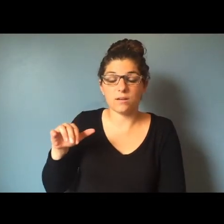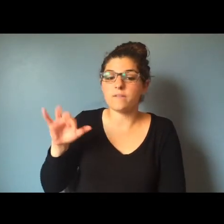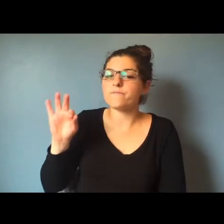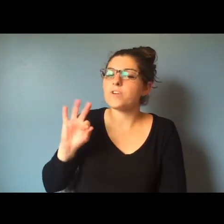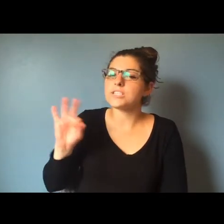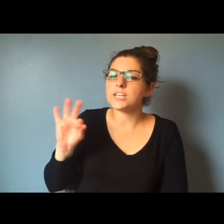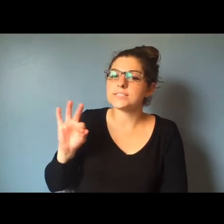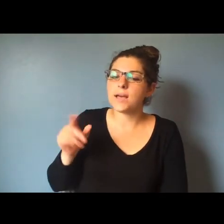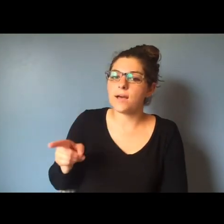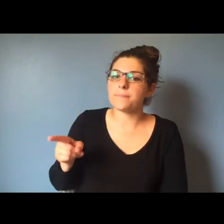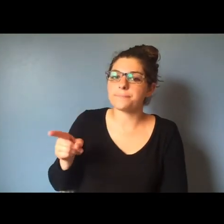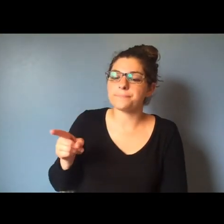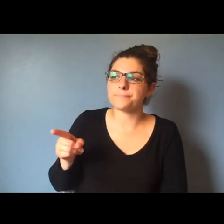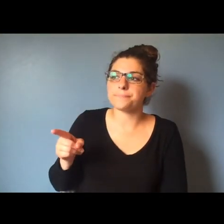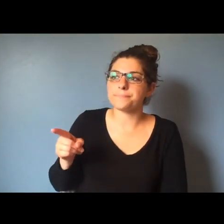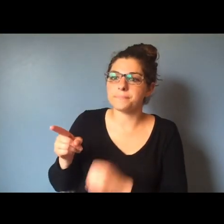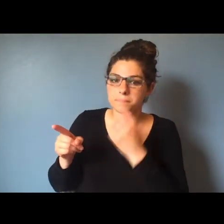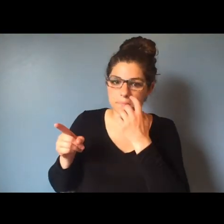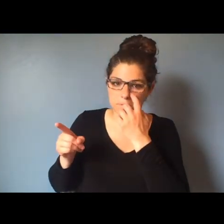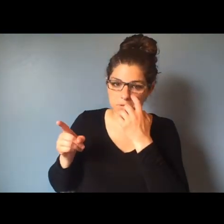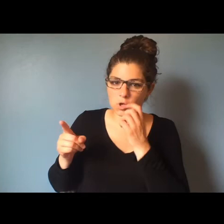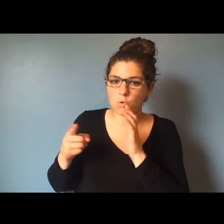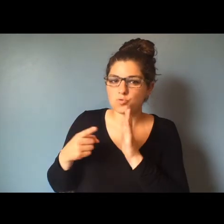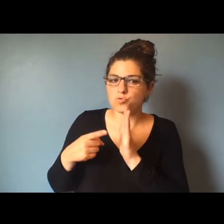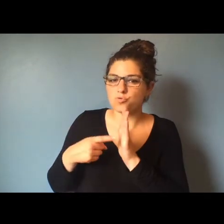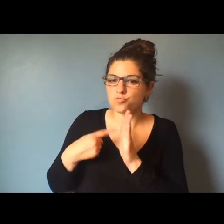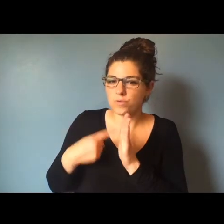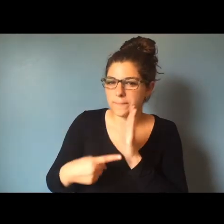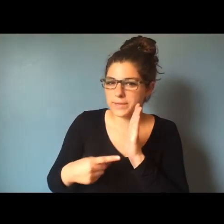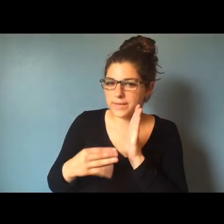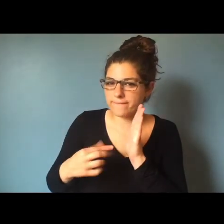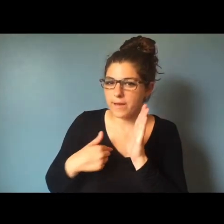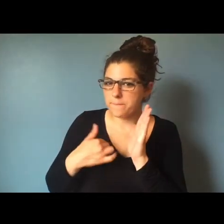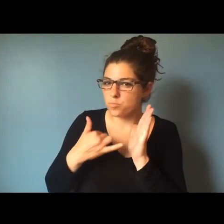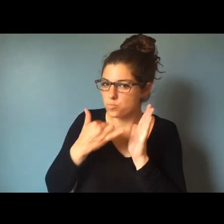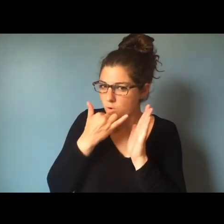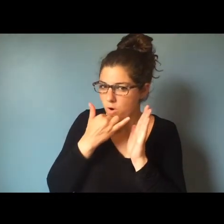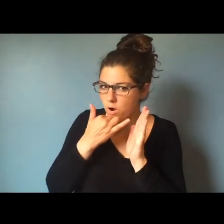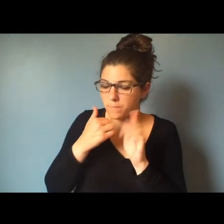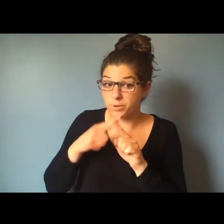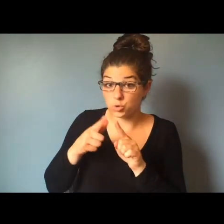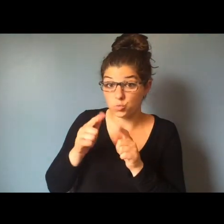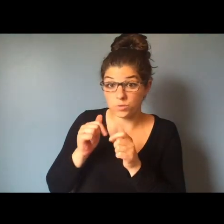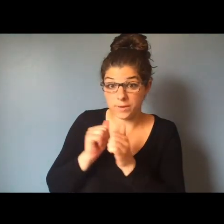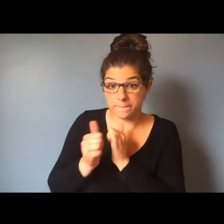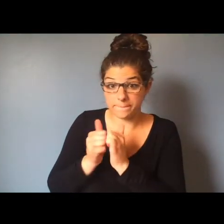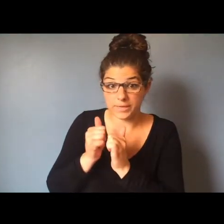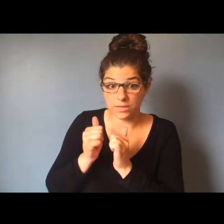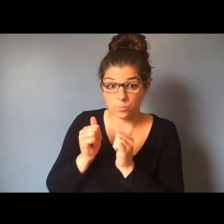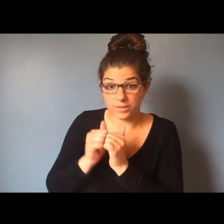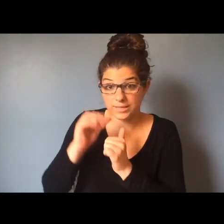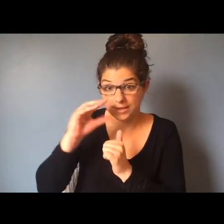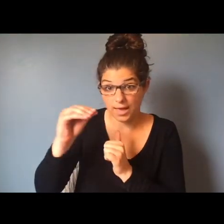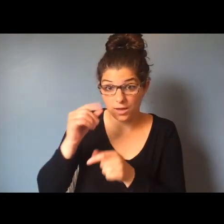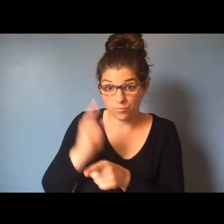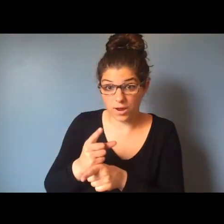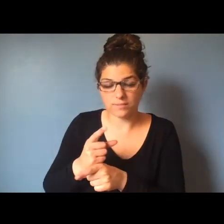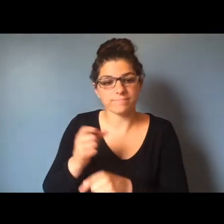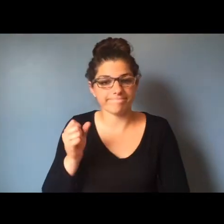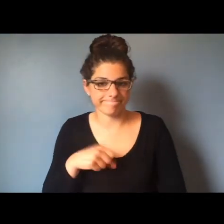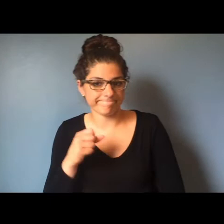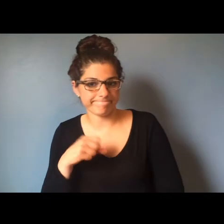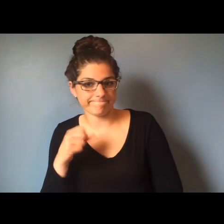Francesca, so correct me if I'm wrong, but you compete with a guide, right? That's right, yeah.